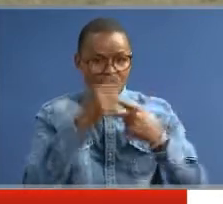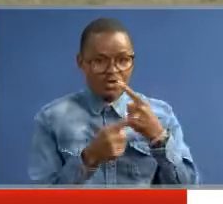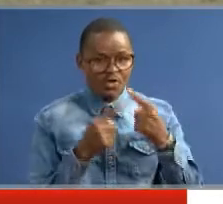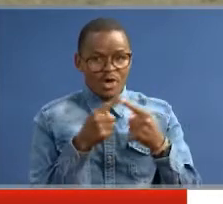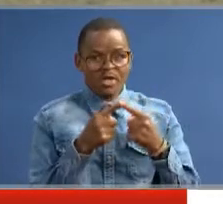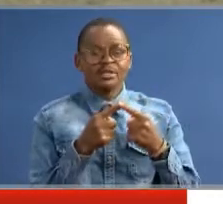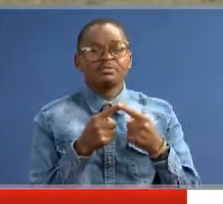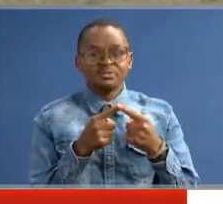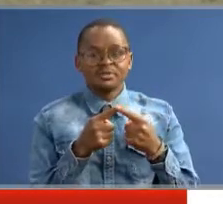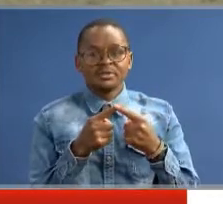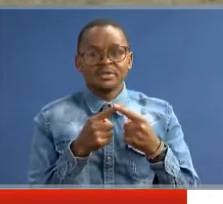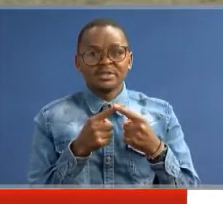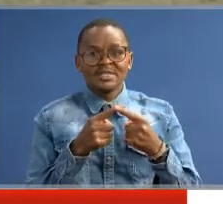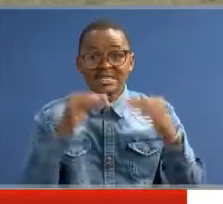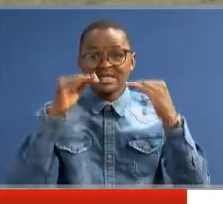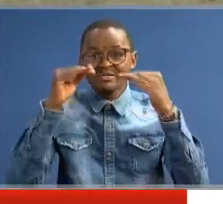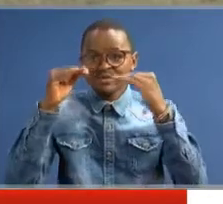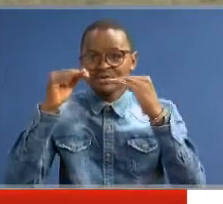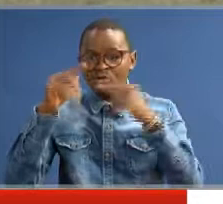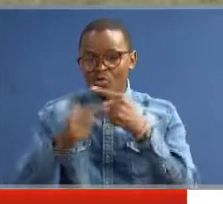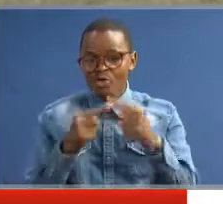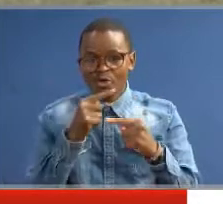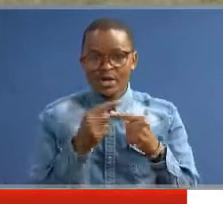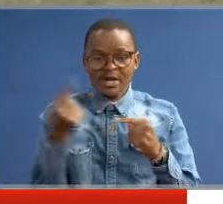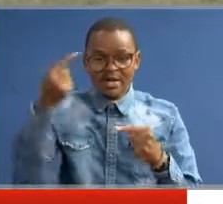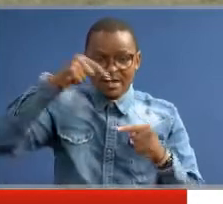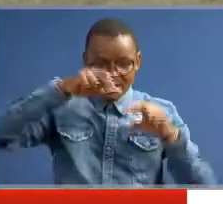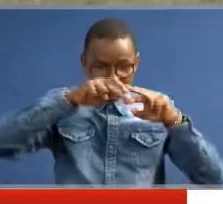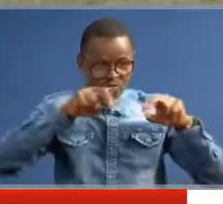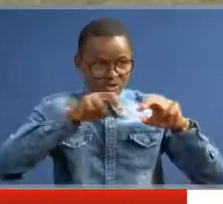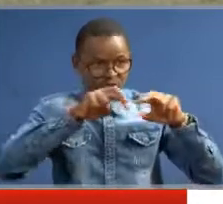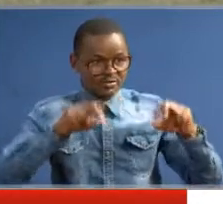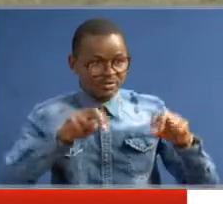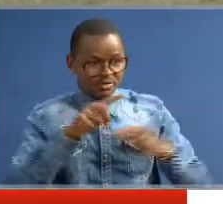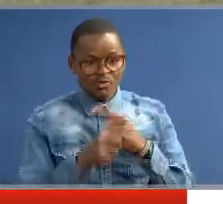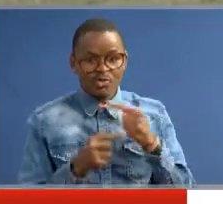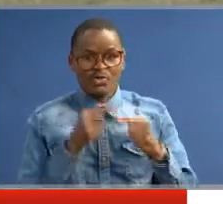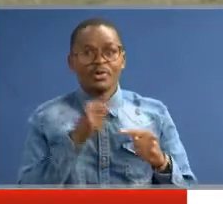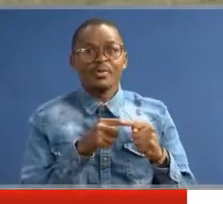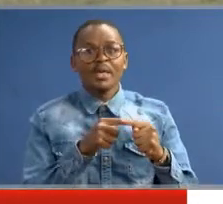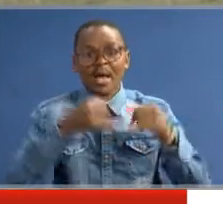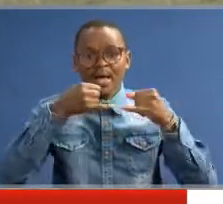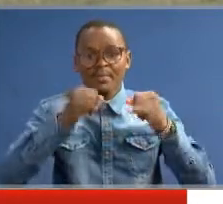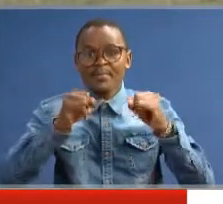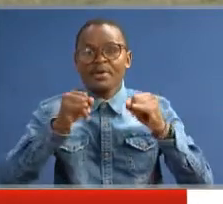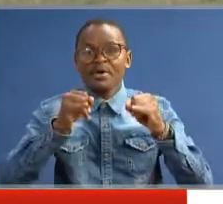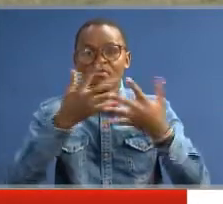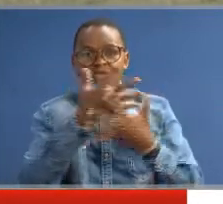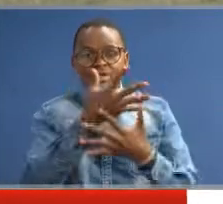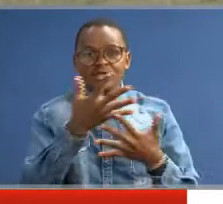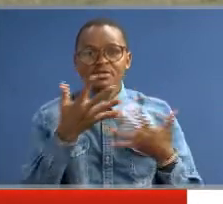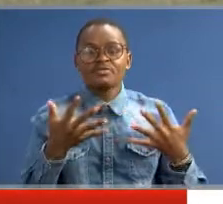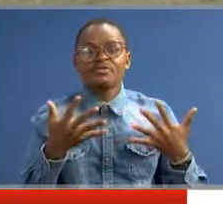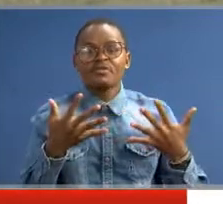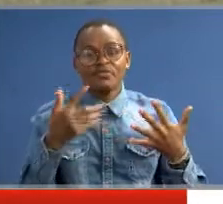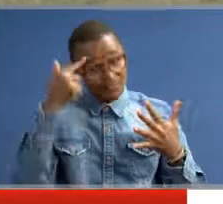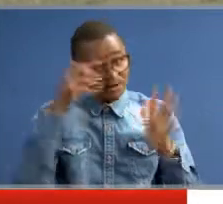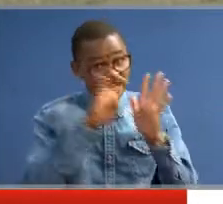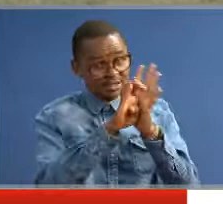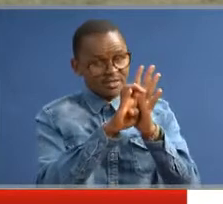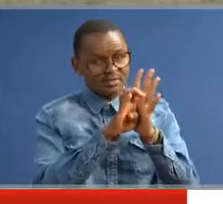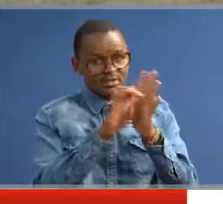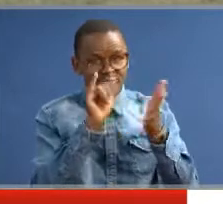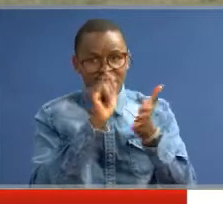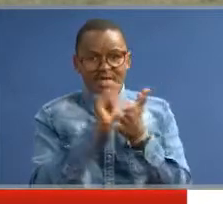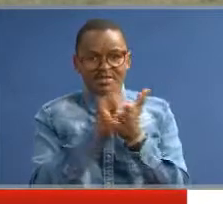comes to sensitization, when it comes to research, when it comes to implementation of things, for example, things